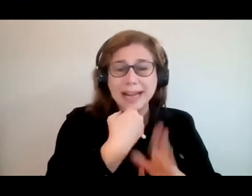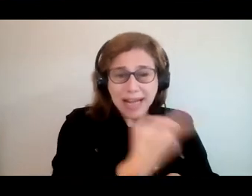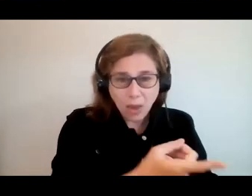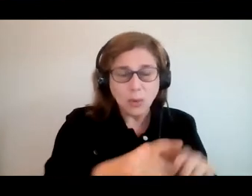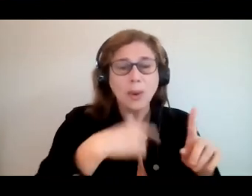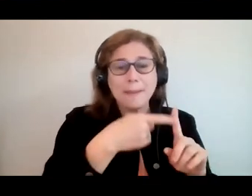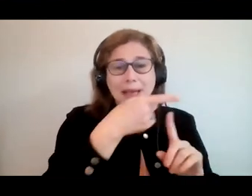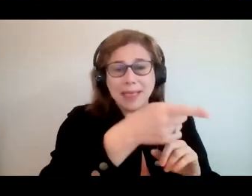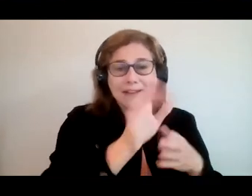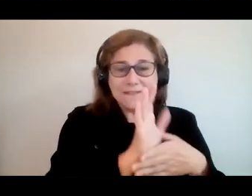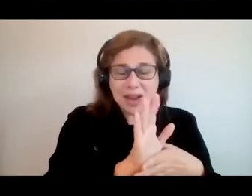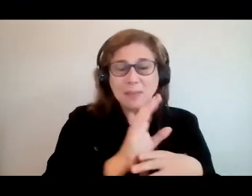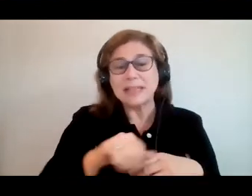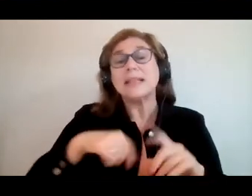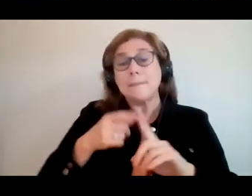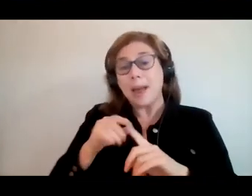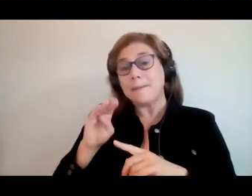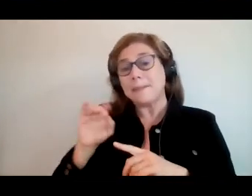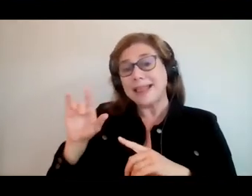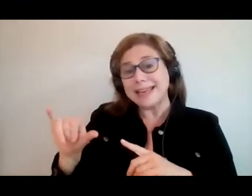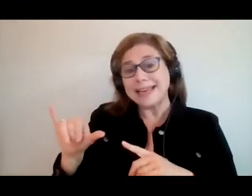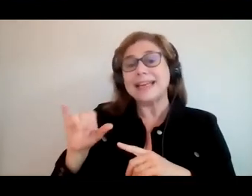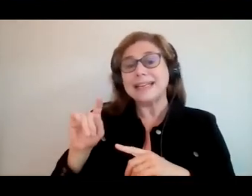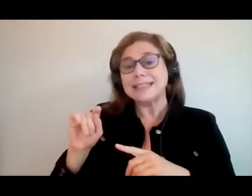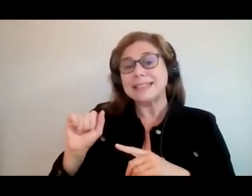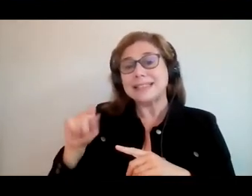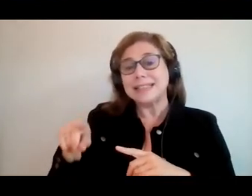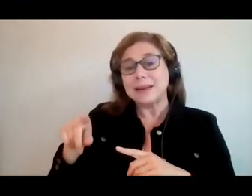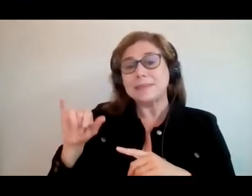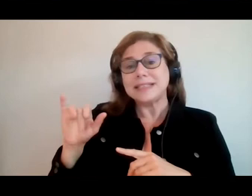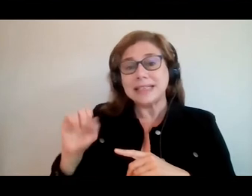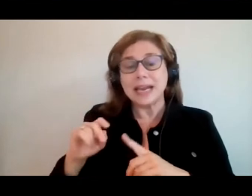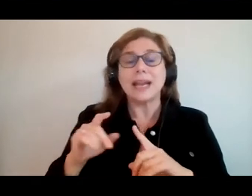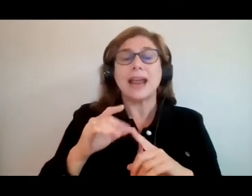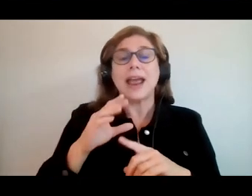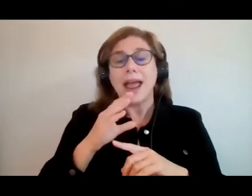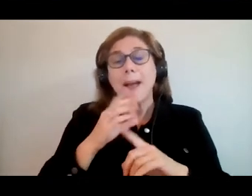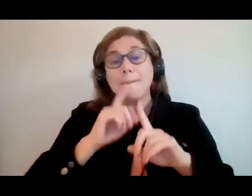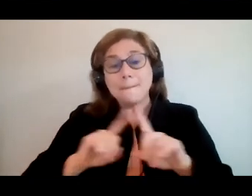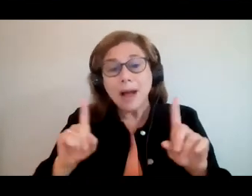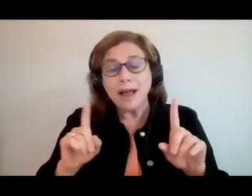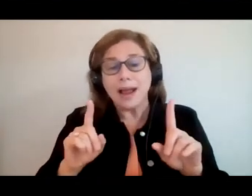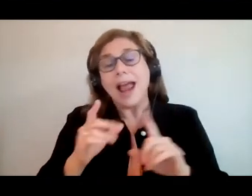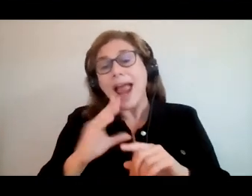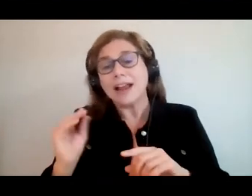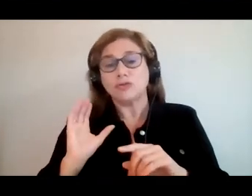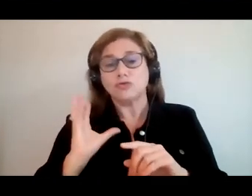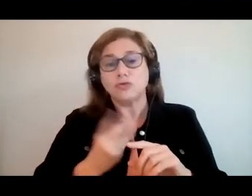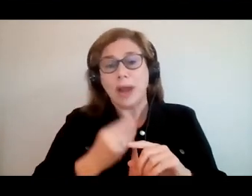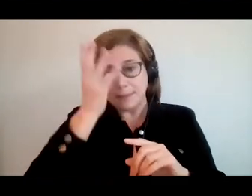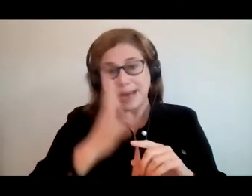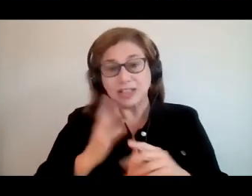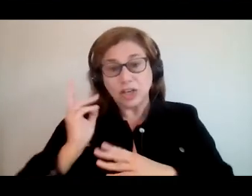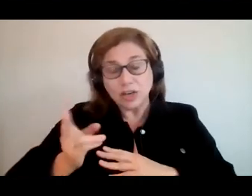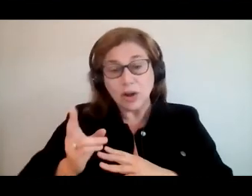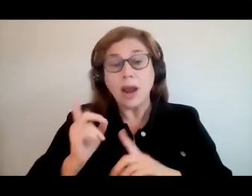it's also kind of not. It's also about what it means to be telling stories about transmasculine history. And, you know, one of the things that Marquise really offered